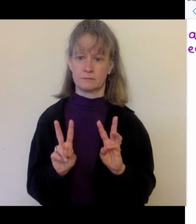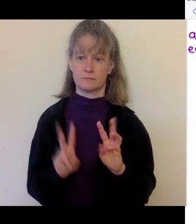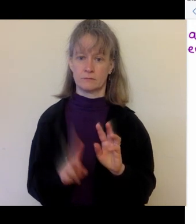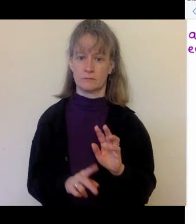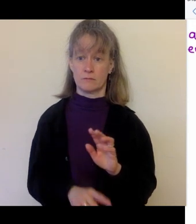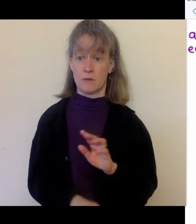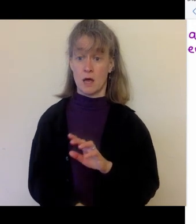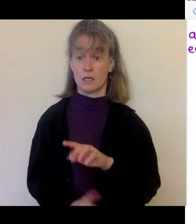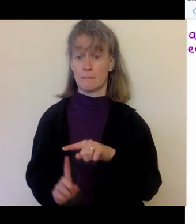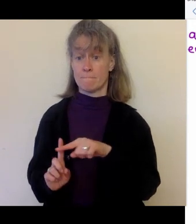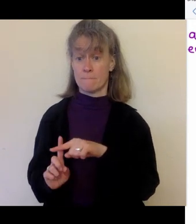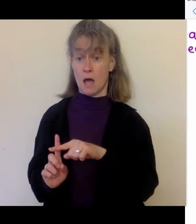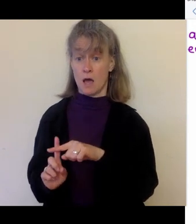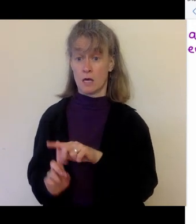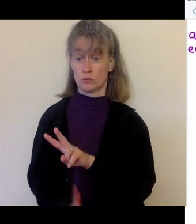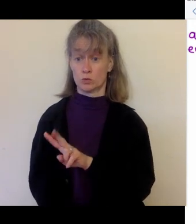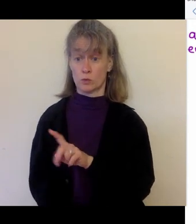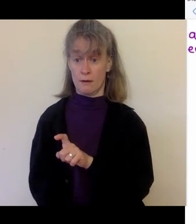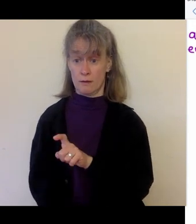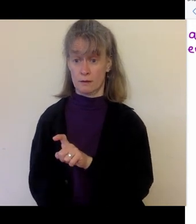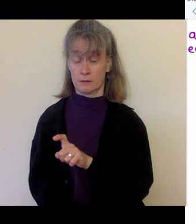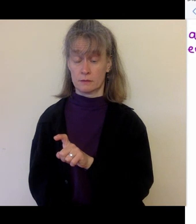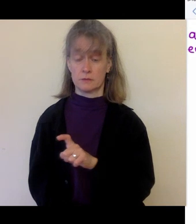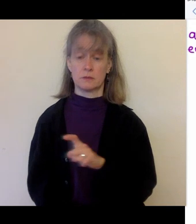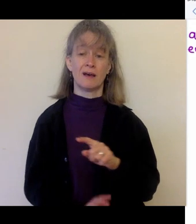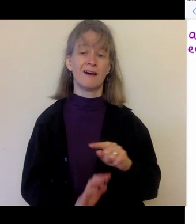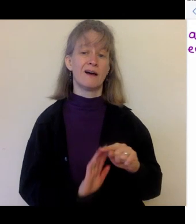2x and negative 6.